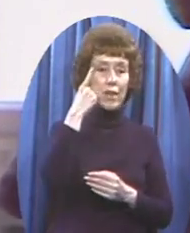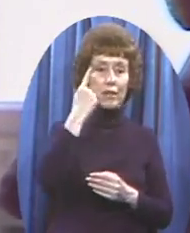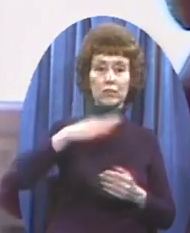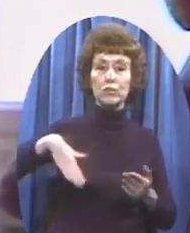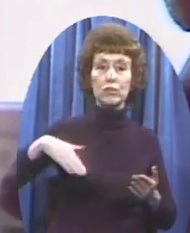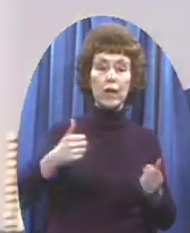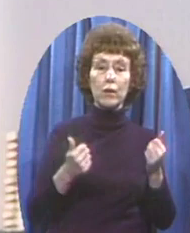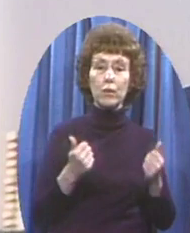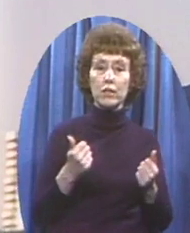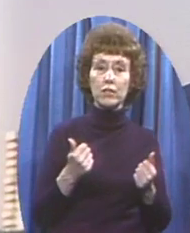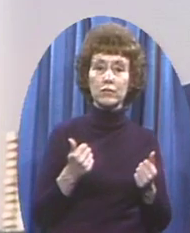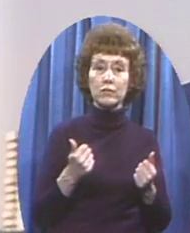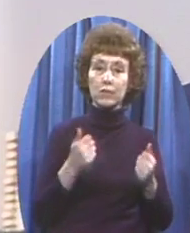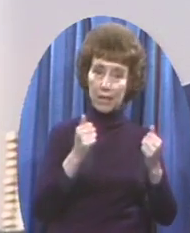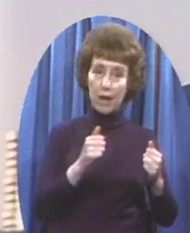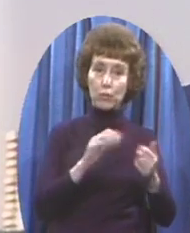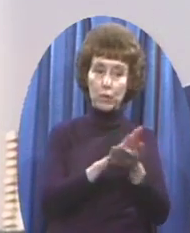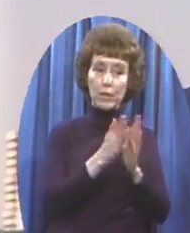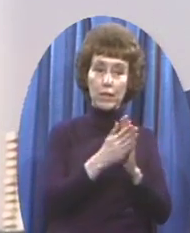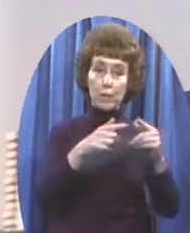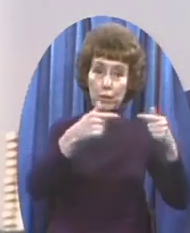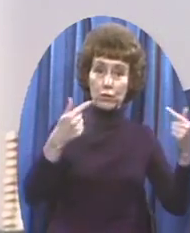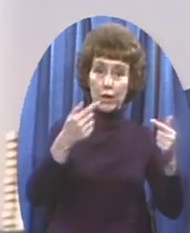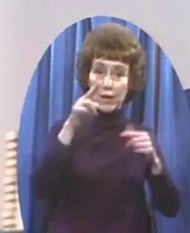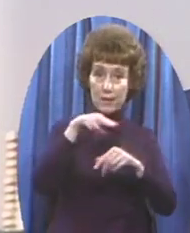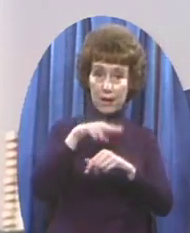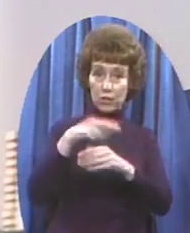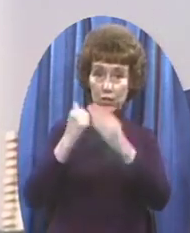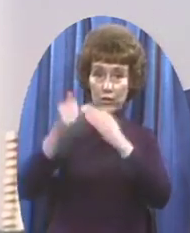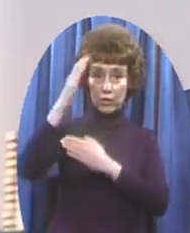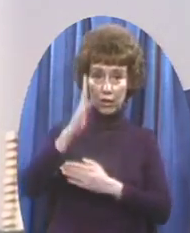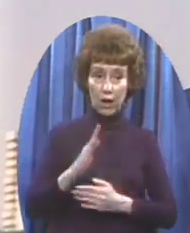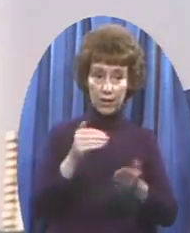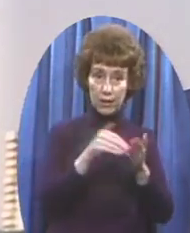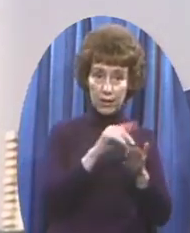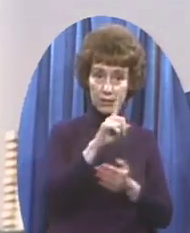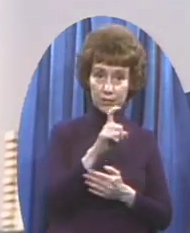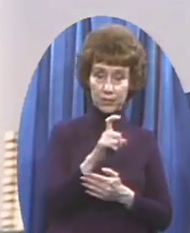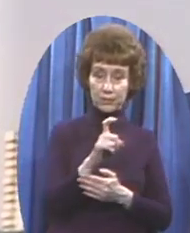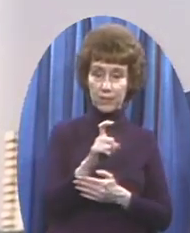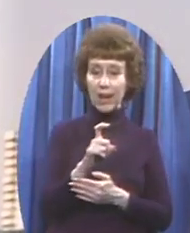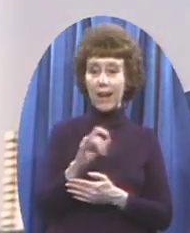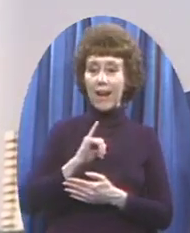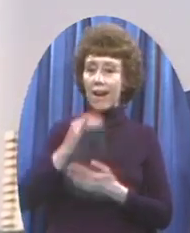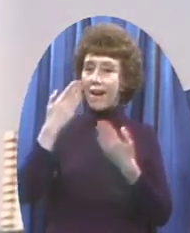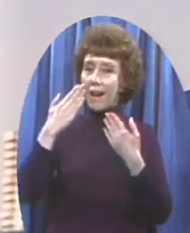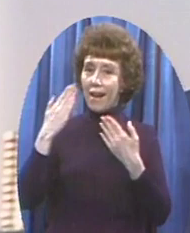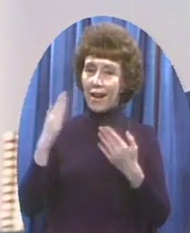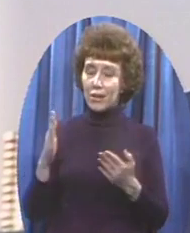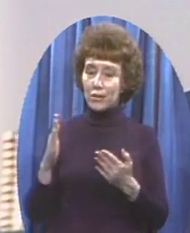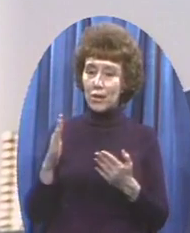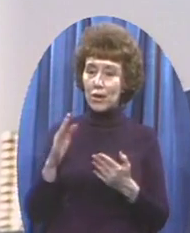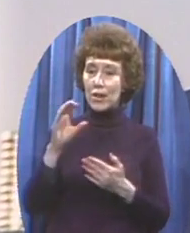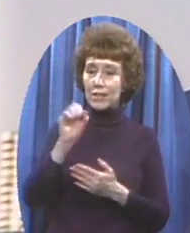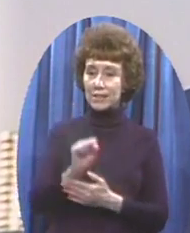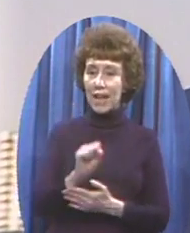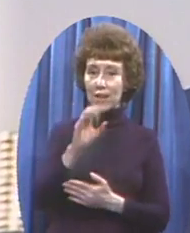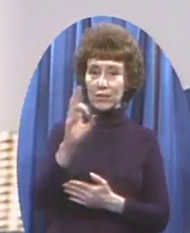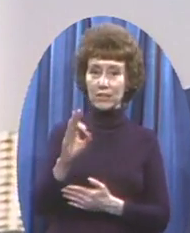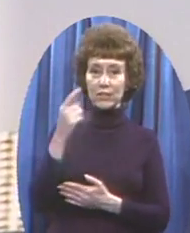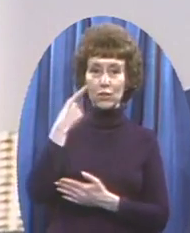nation under God? Practically, I don't know. We're a long way down the pike. San Francisco looks more like Sodom and Gomorrah